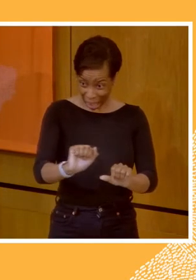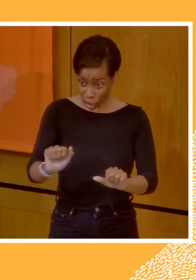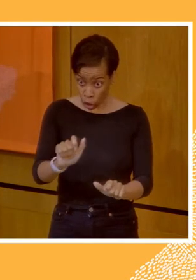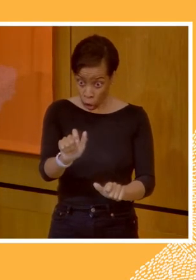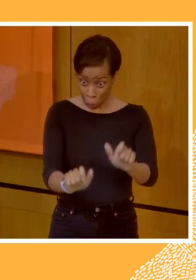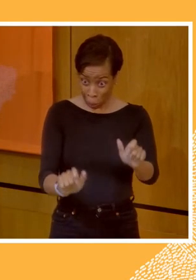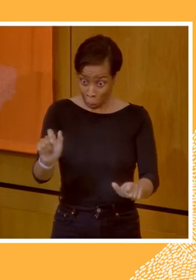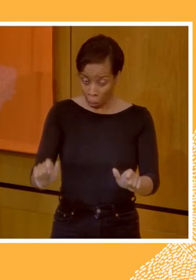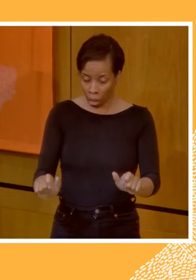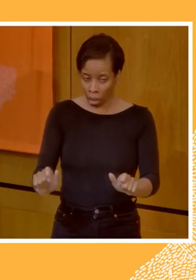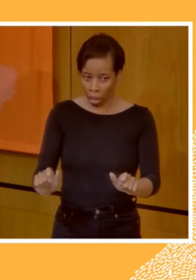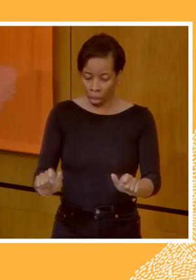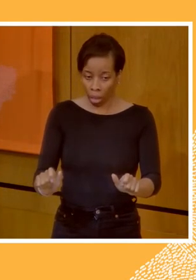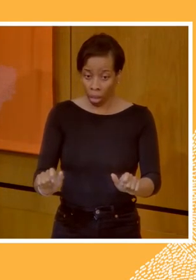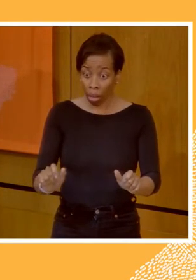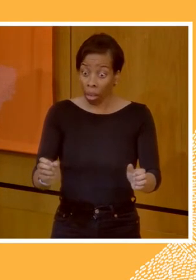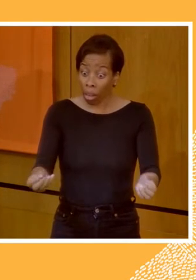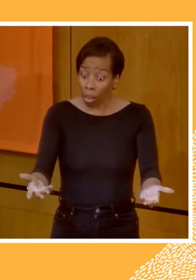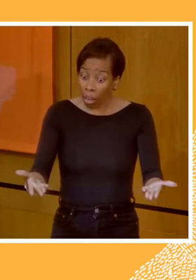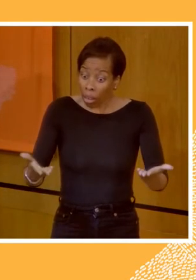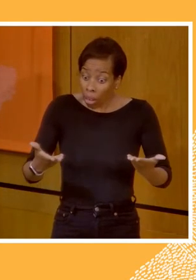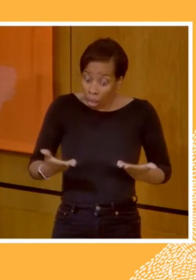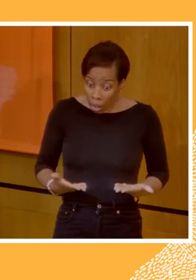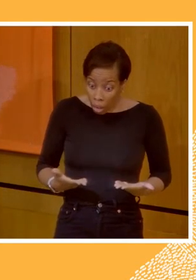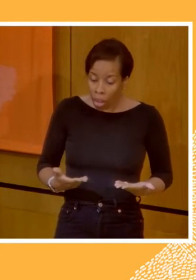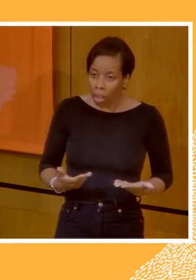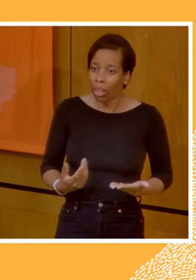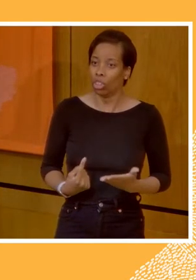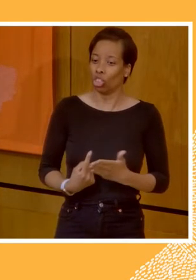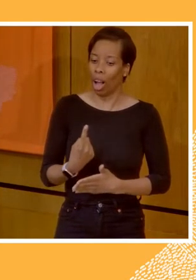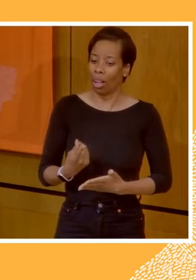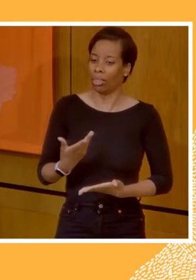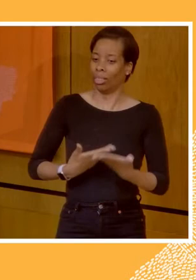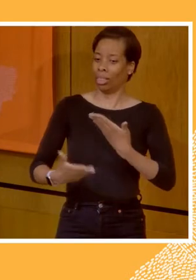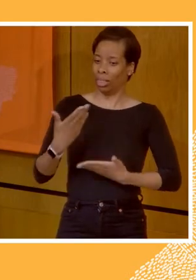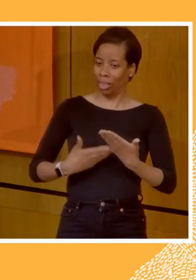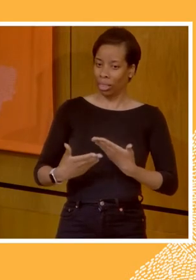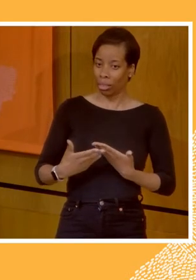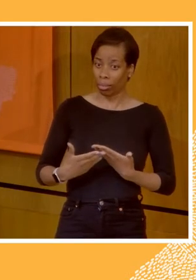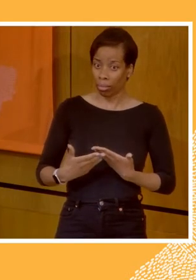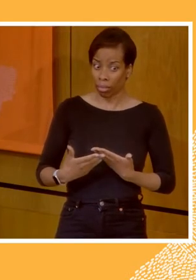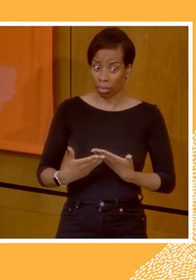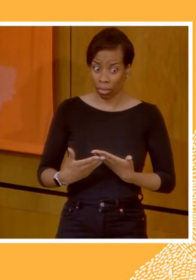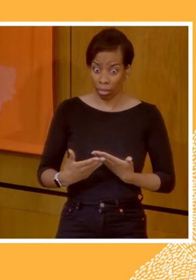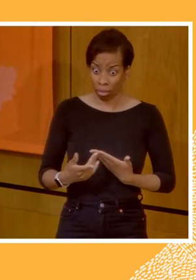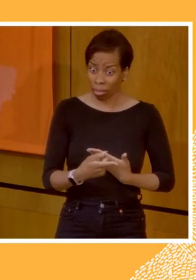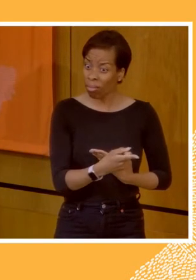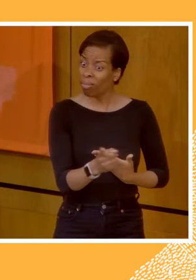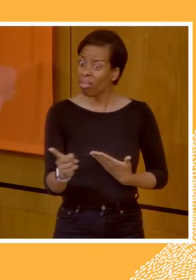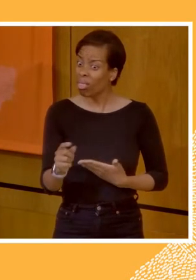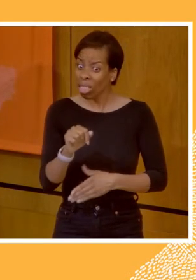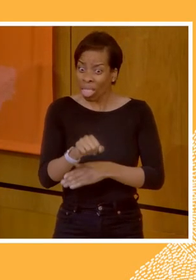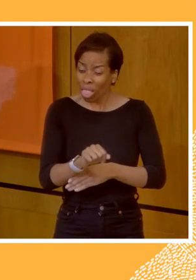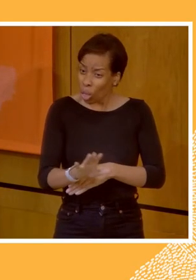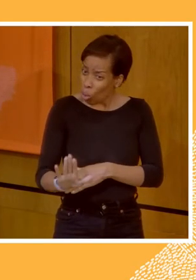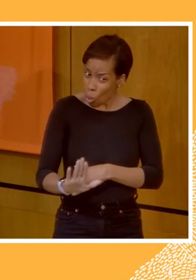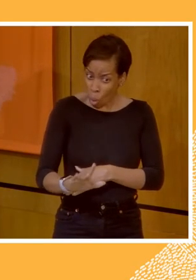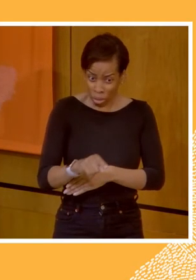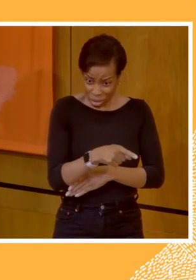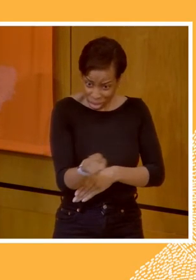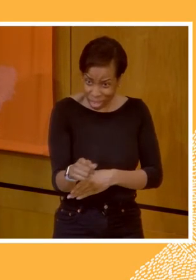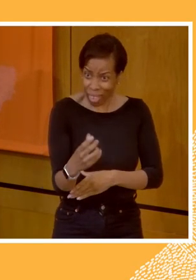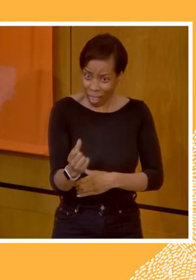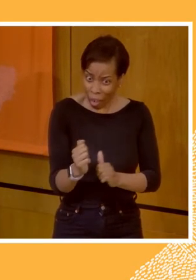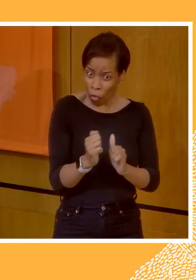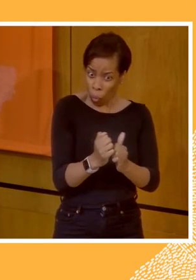look like, but they are not given a chance. Like, given a chance, people can make a difference, because